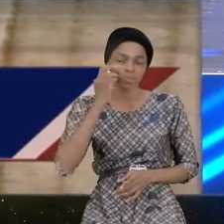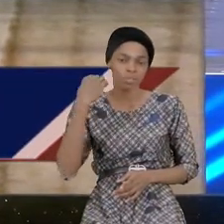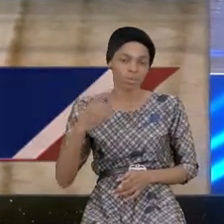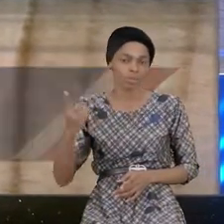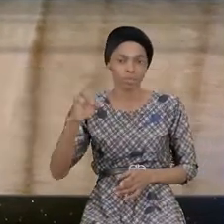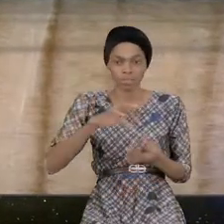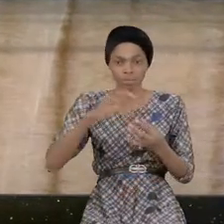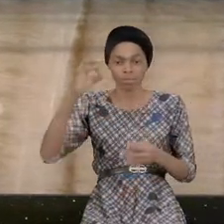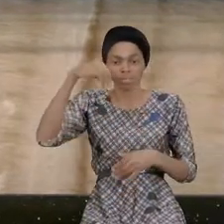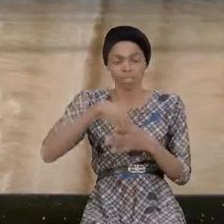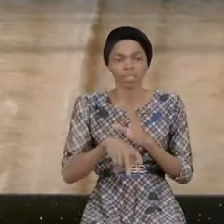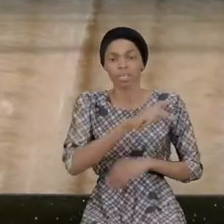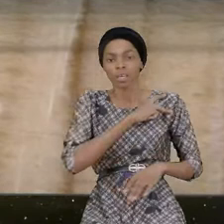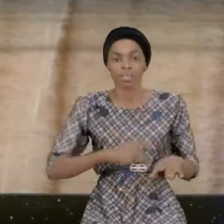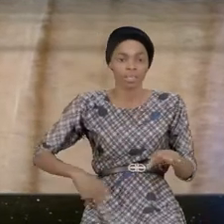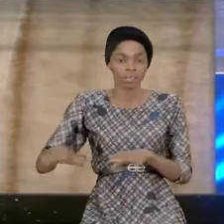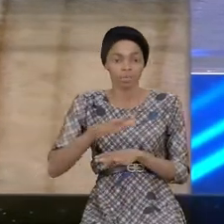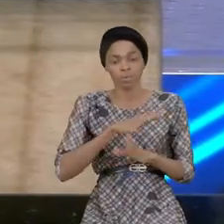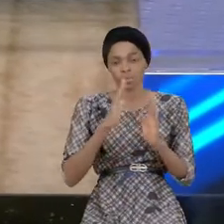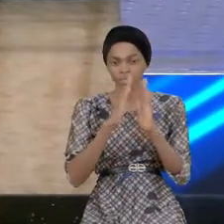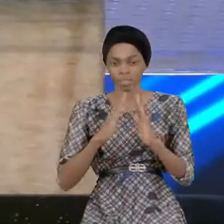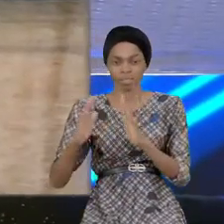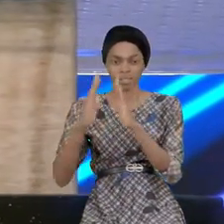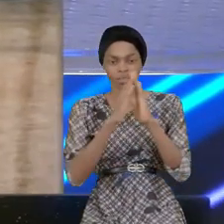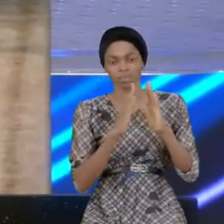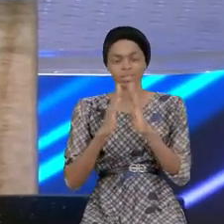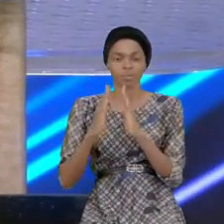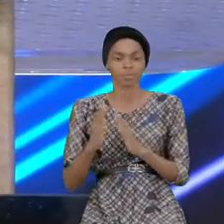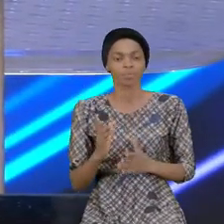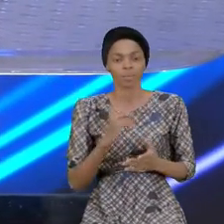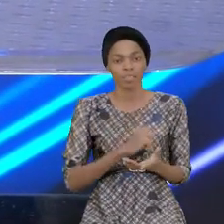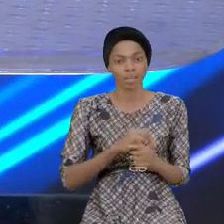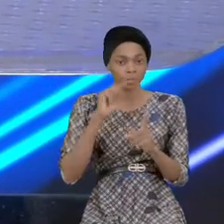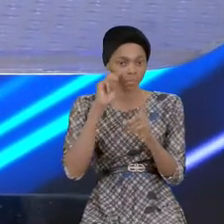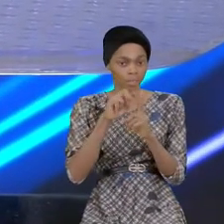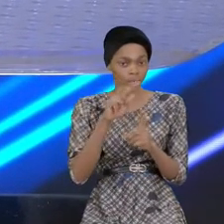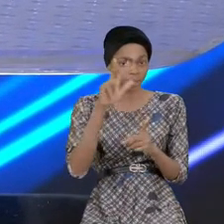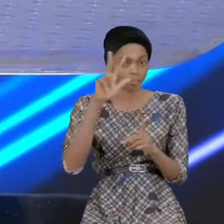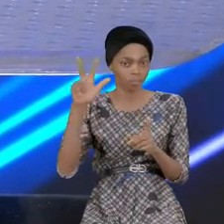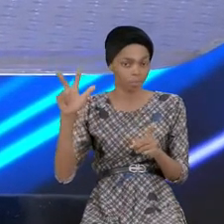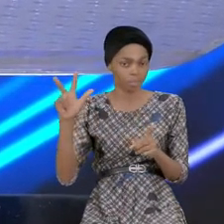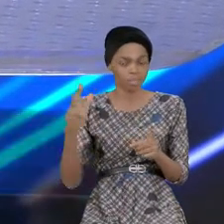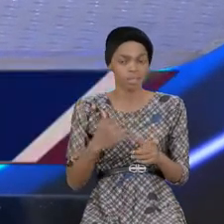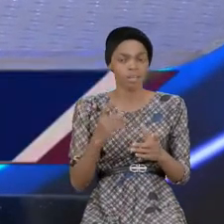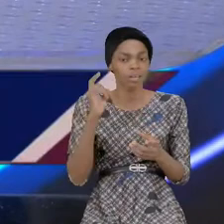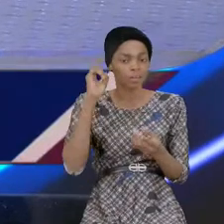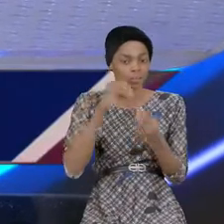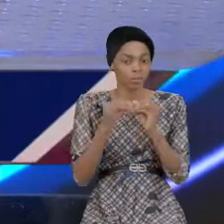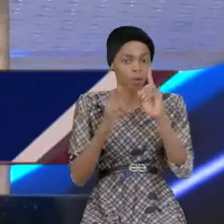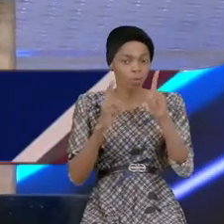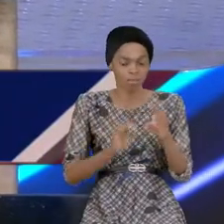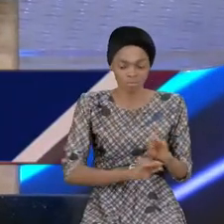kingdom citizens. We're dividing the passage to three parts. Number one, cultivating the fruit